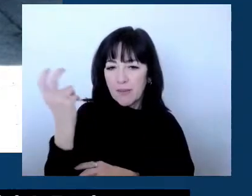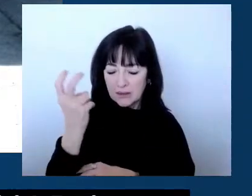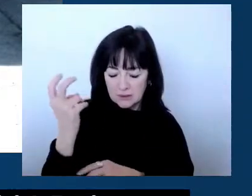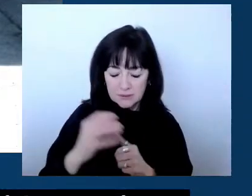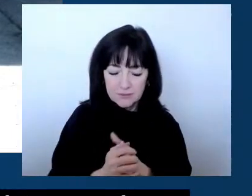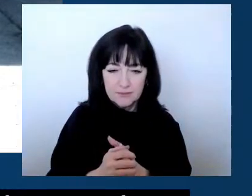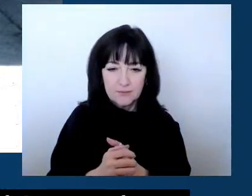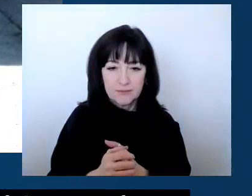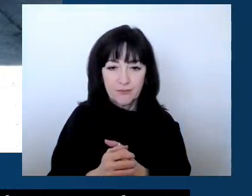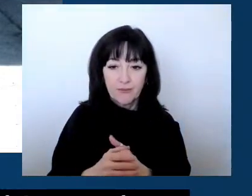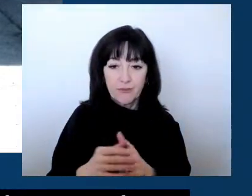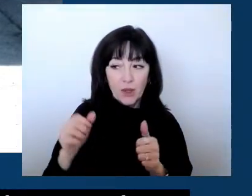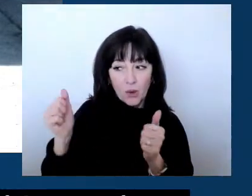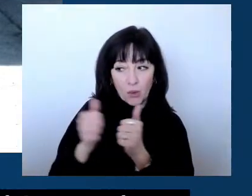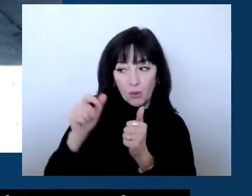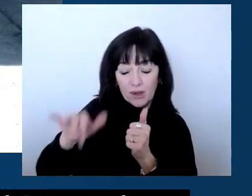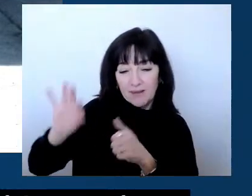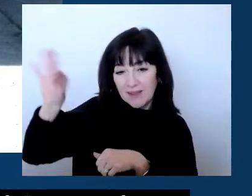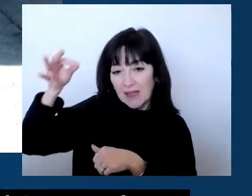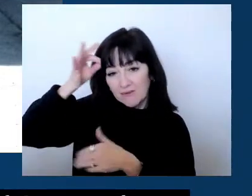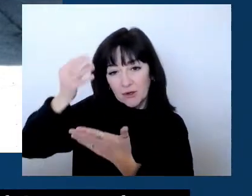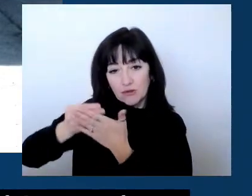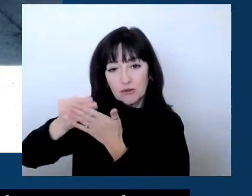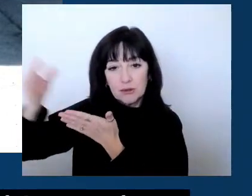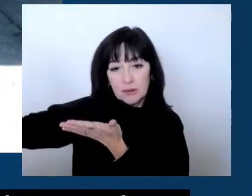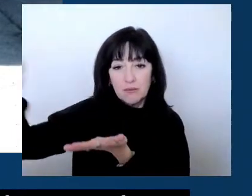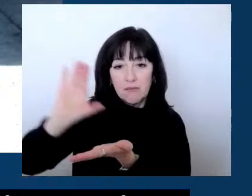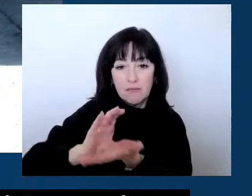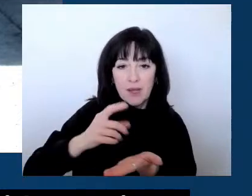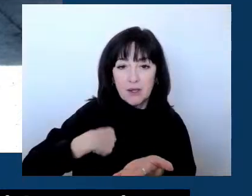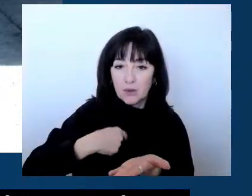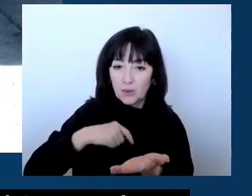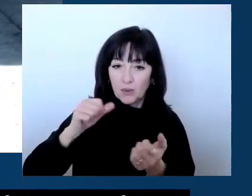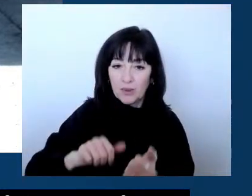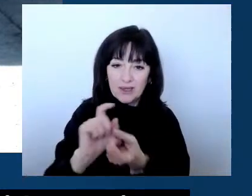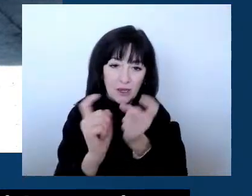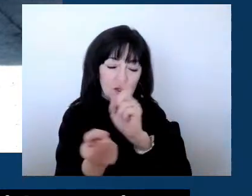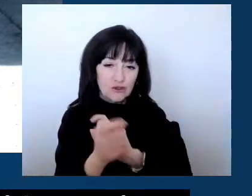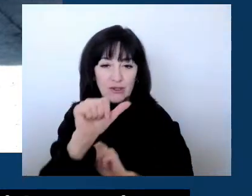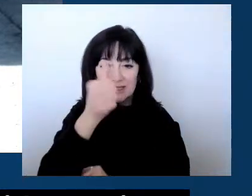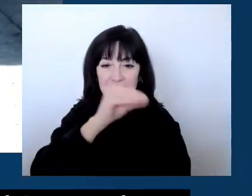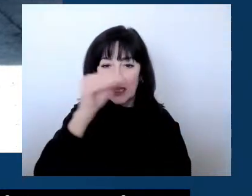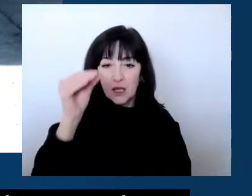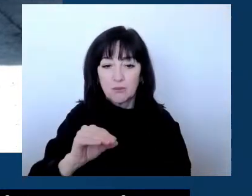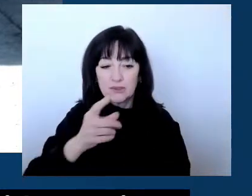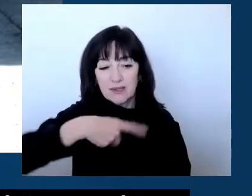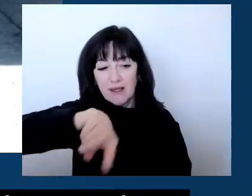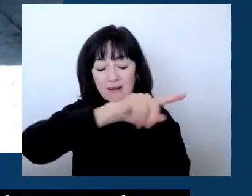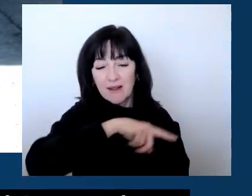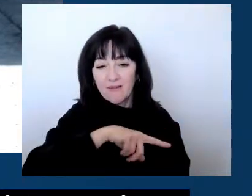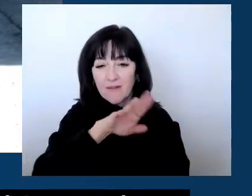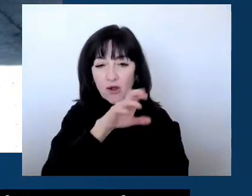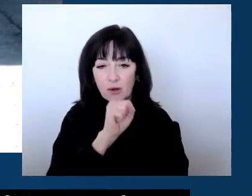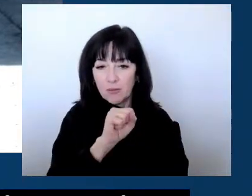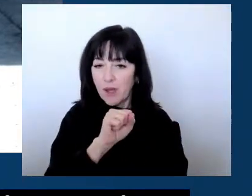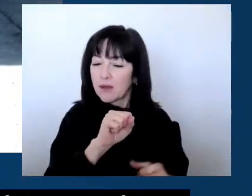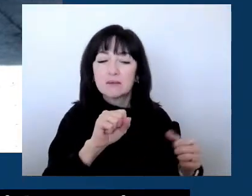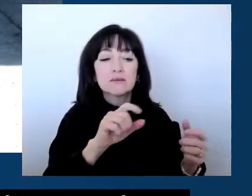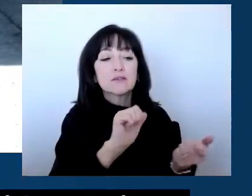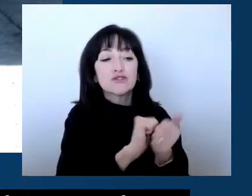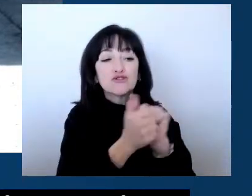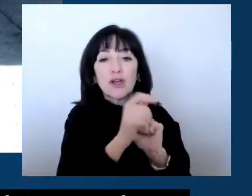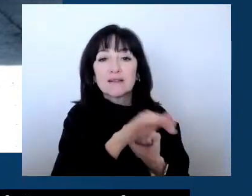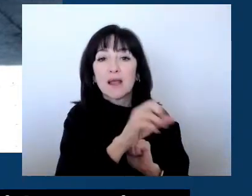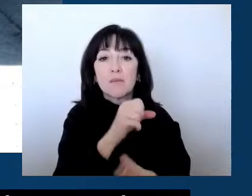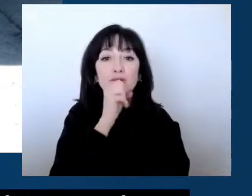of past federal grants, we have been able to convert 10% of our fixed route buses over to all electric, which are